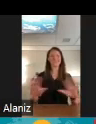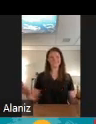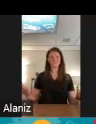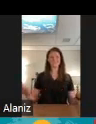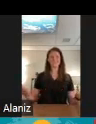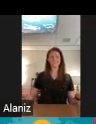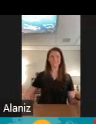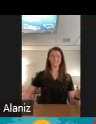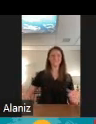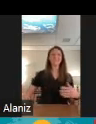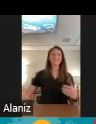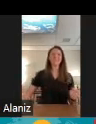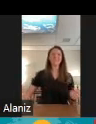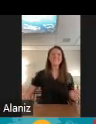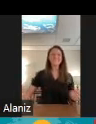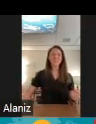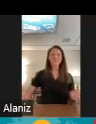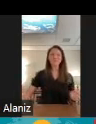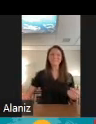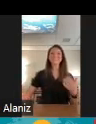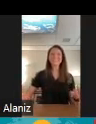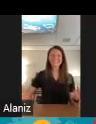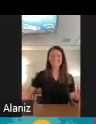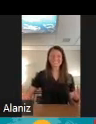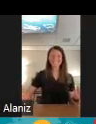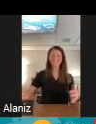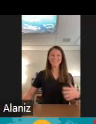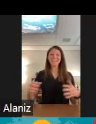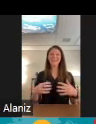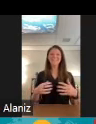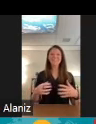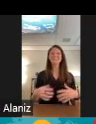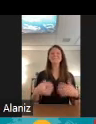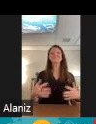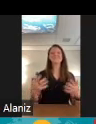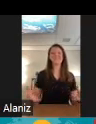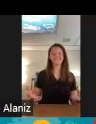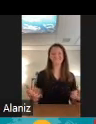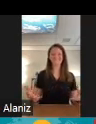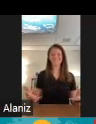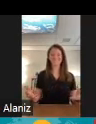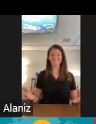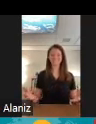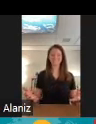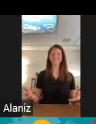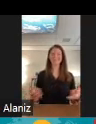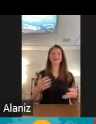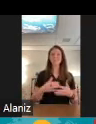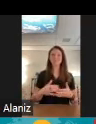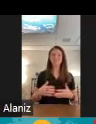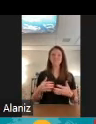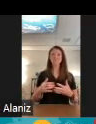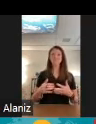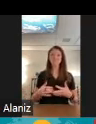of the baseline information. Now let's talk about the exciting stuff. How can we intervene on these skills